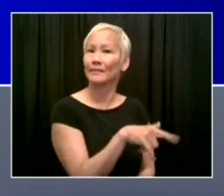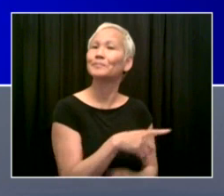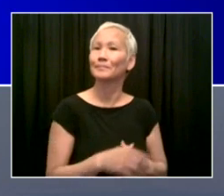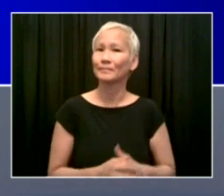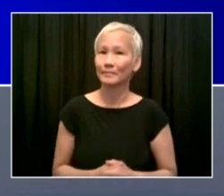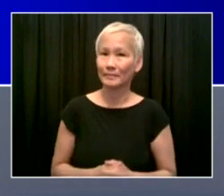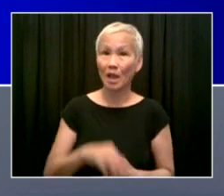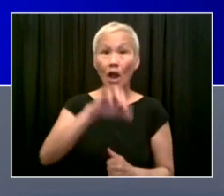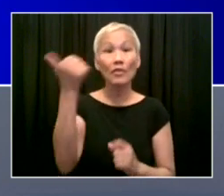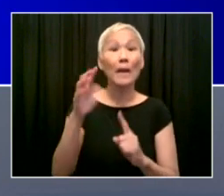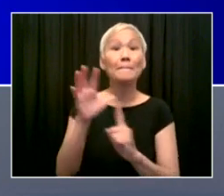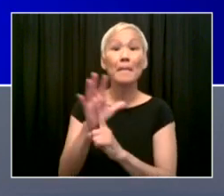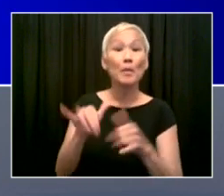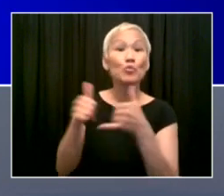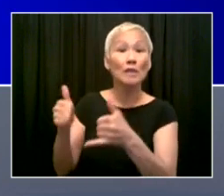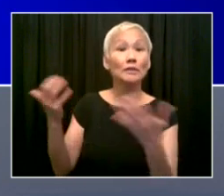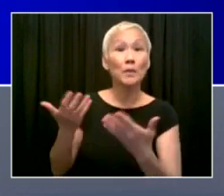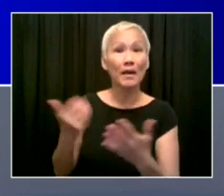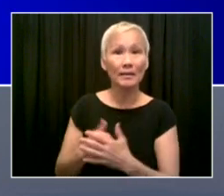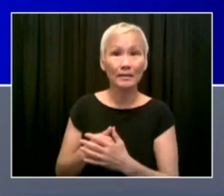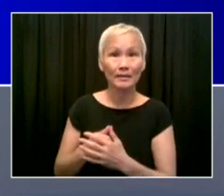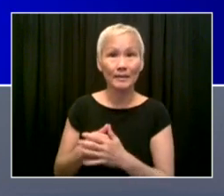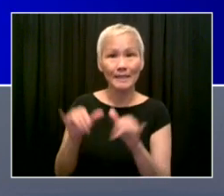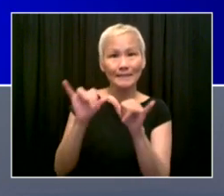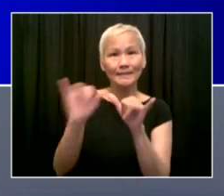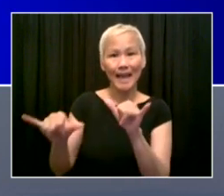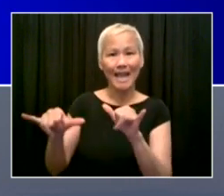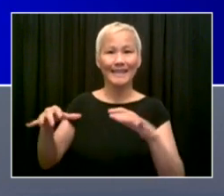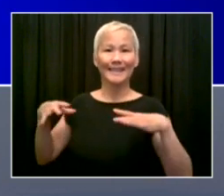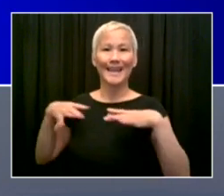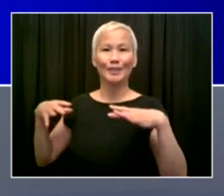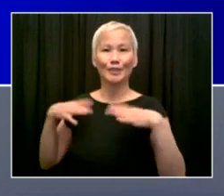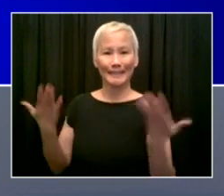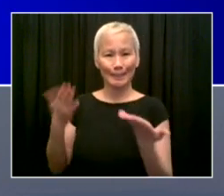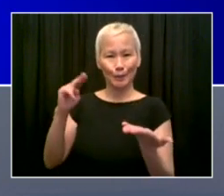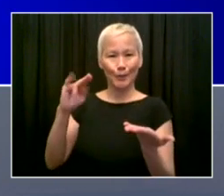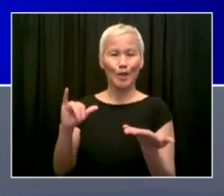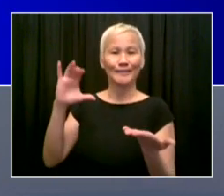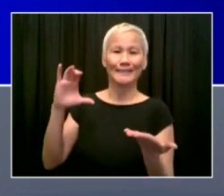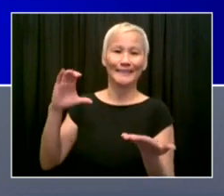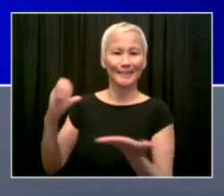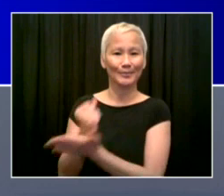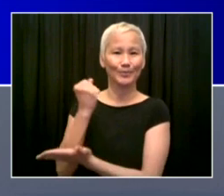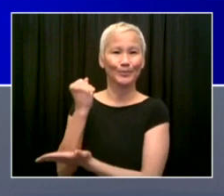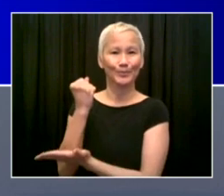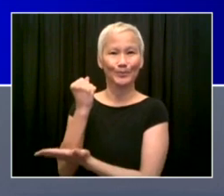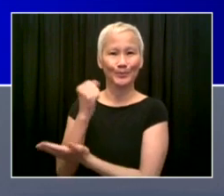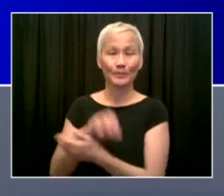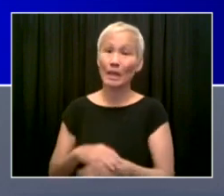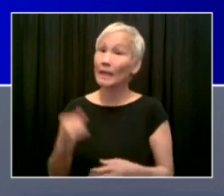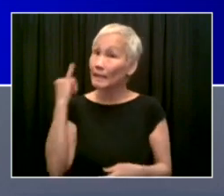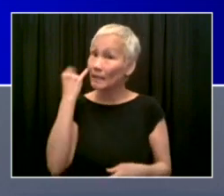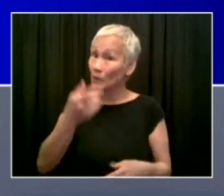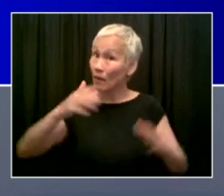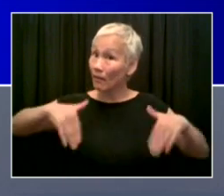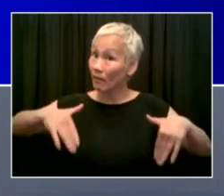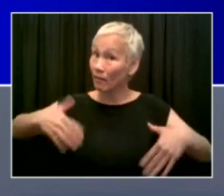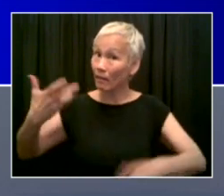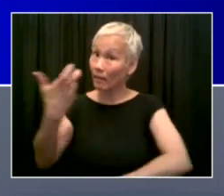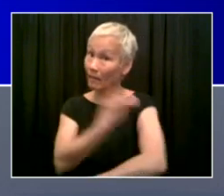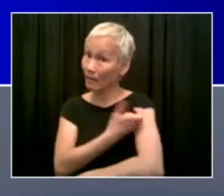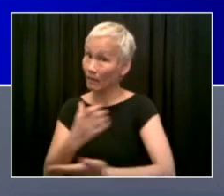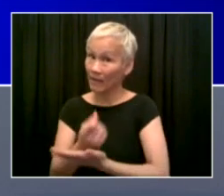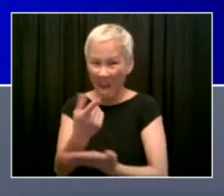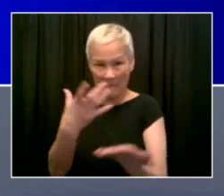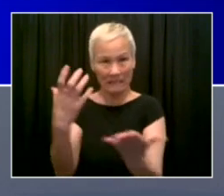for the next few weeks. And it's your opportunity, if you've not yet gotten vaccinated, get into the game so you can get these amazing